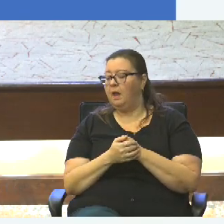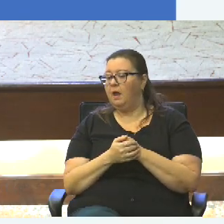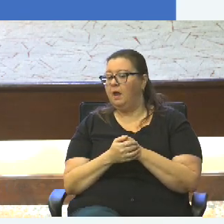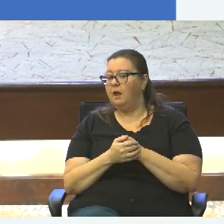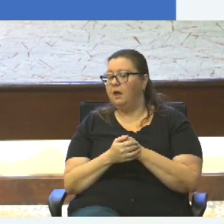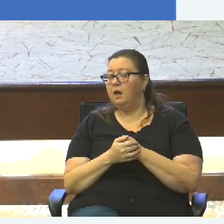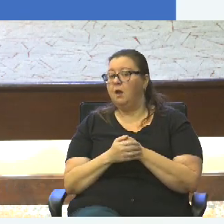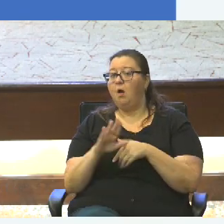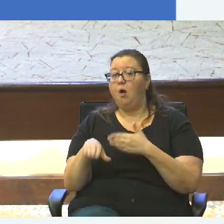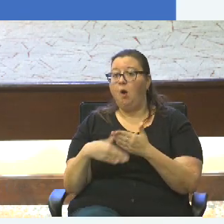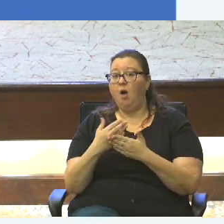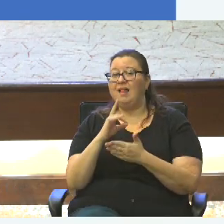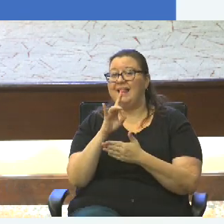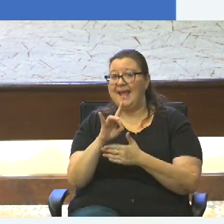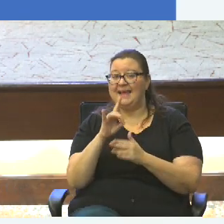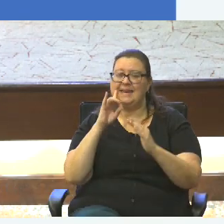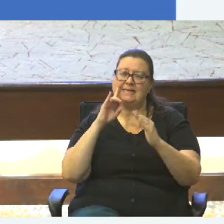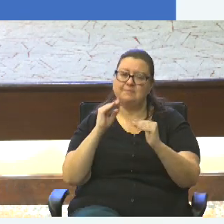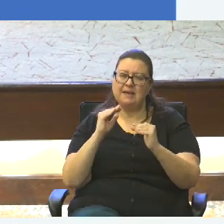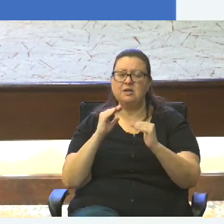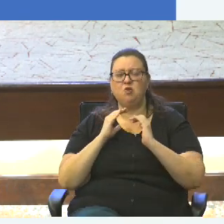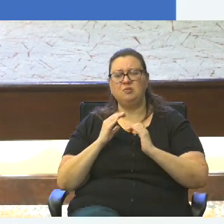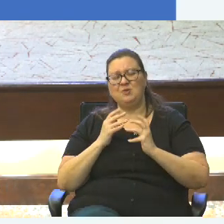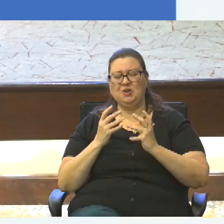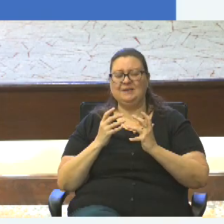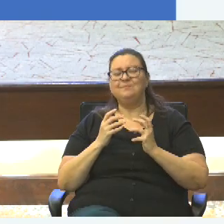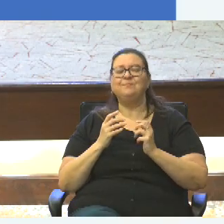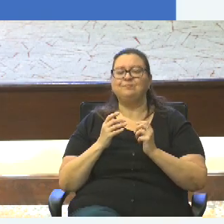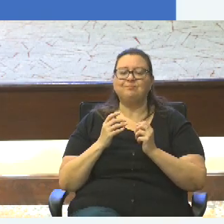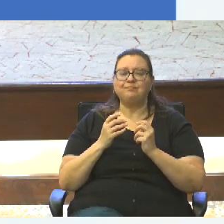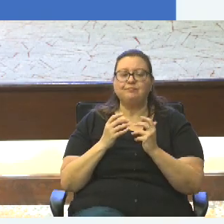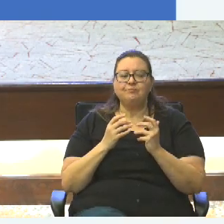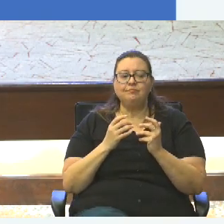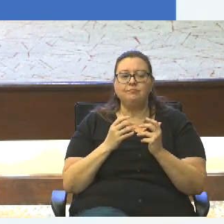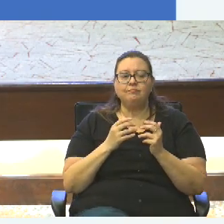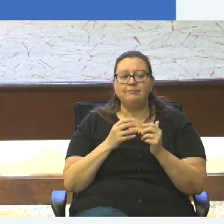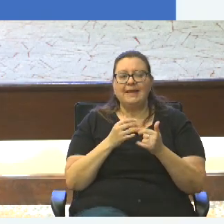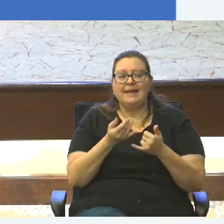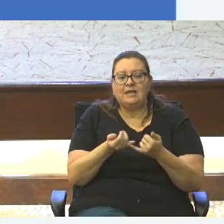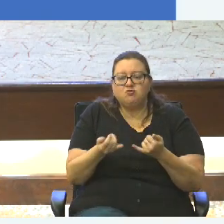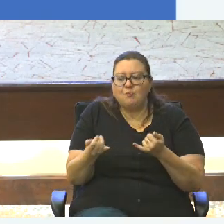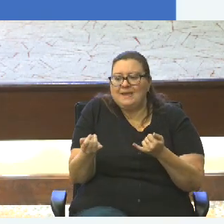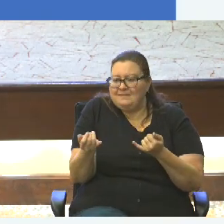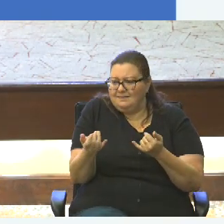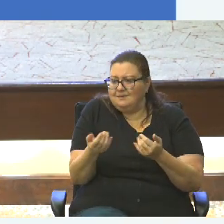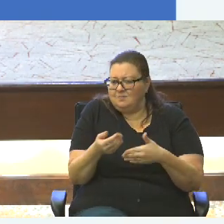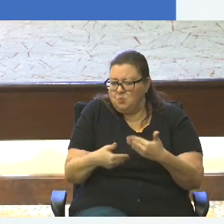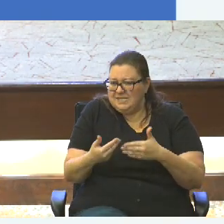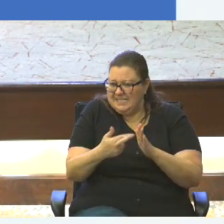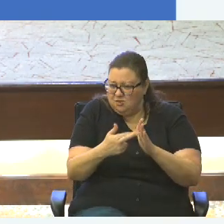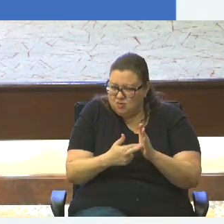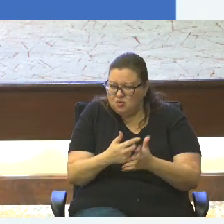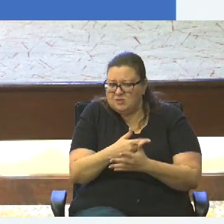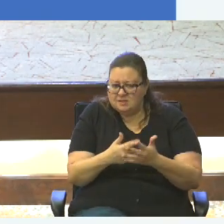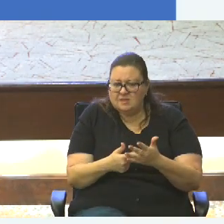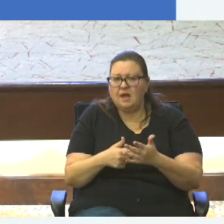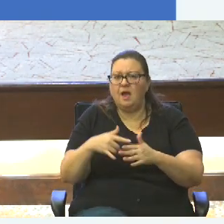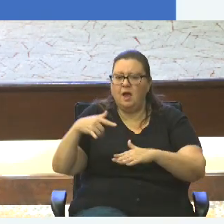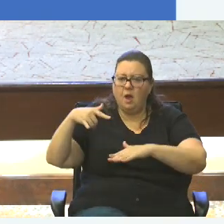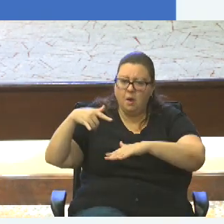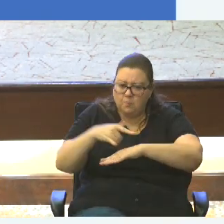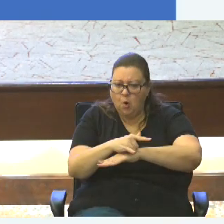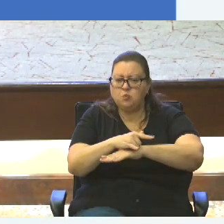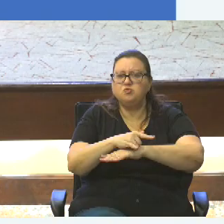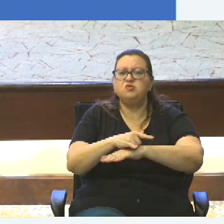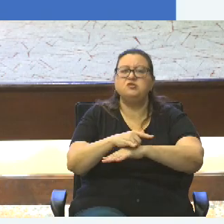Additionally, all of the expected customary instrument approach procedures are available as well, and it's those instrument approach procedures that